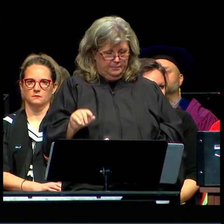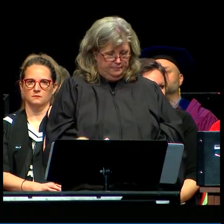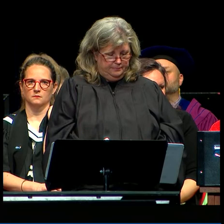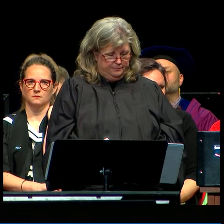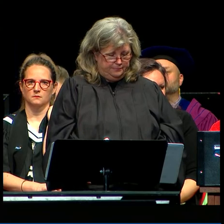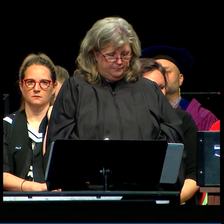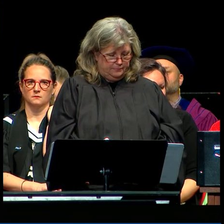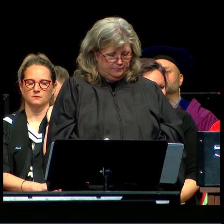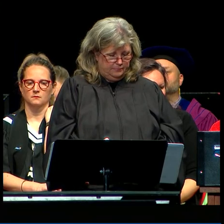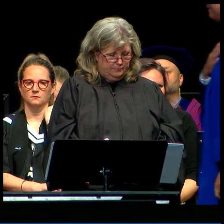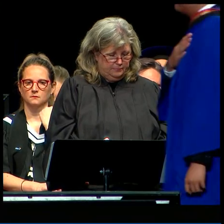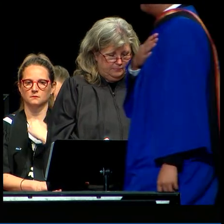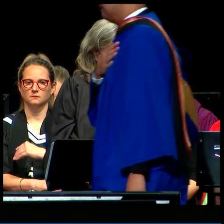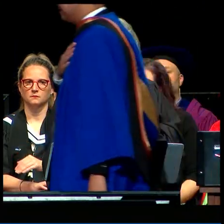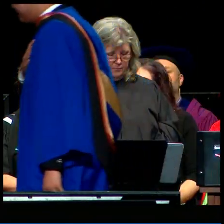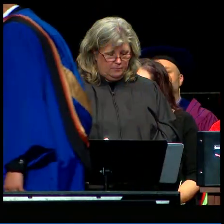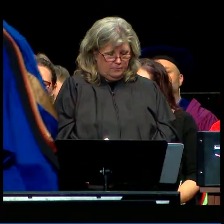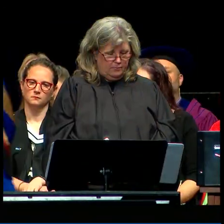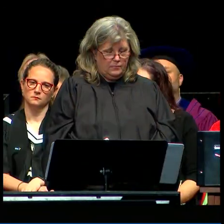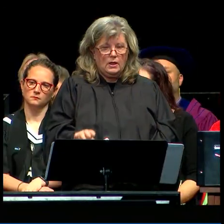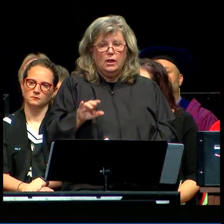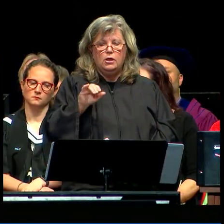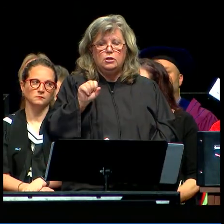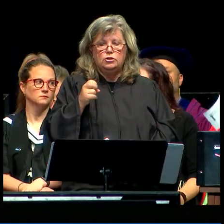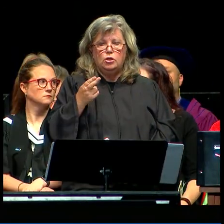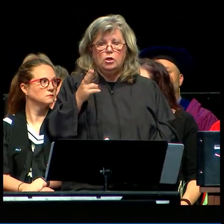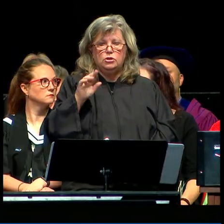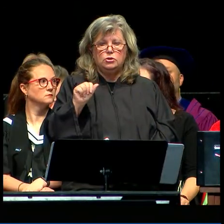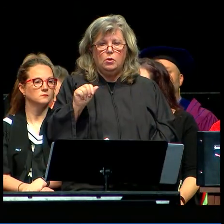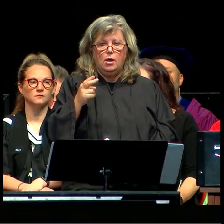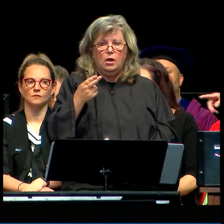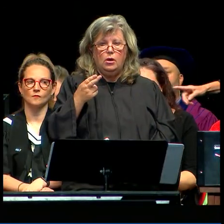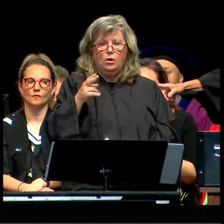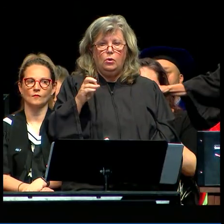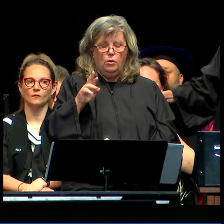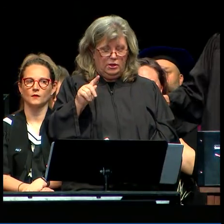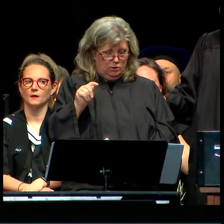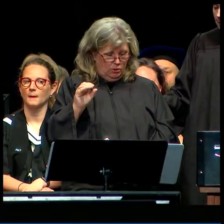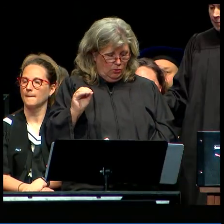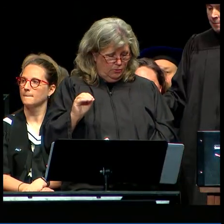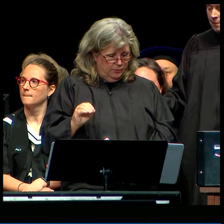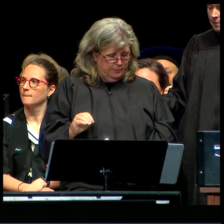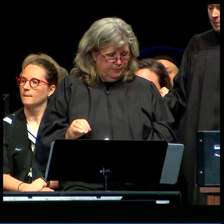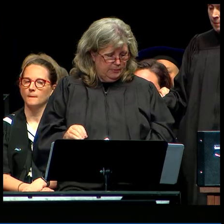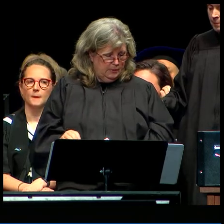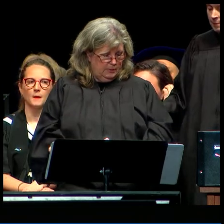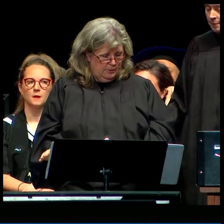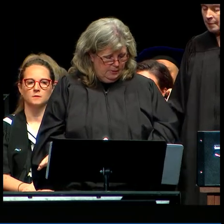Joshua Huerto.